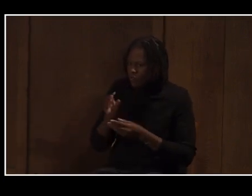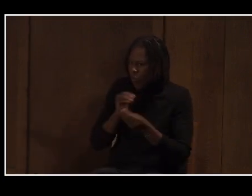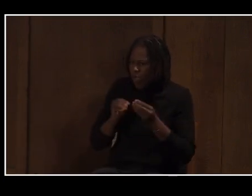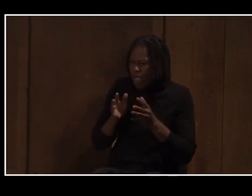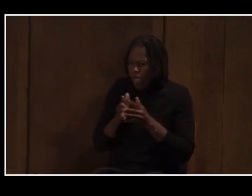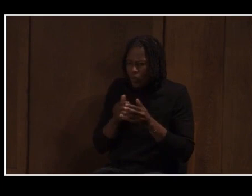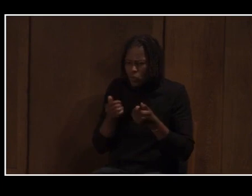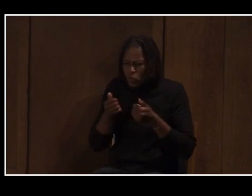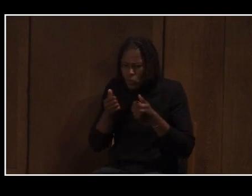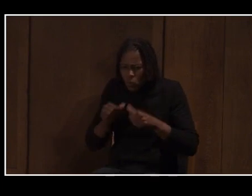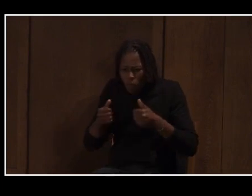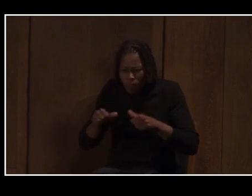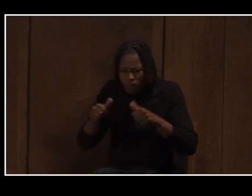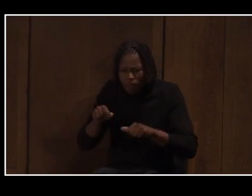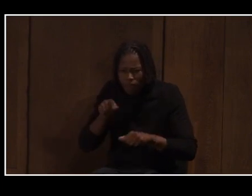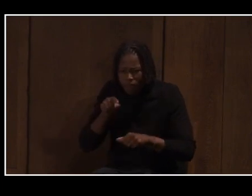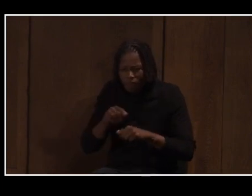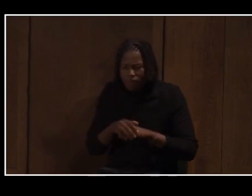conversation, which will then